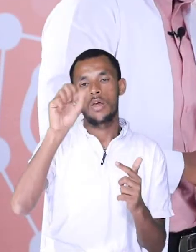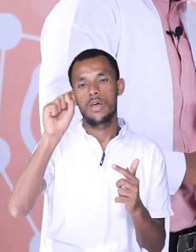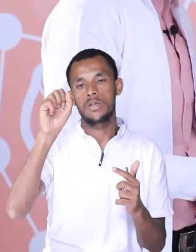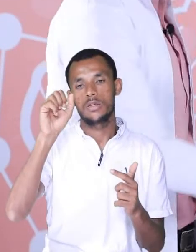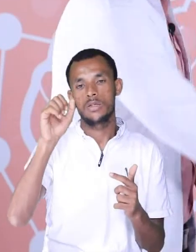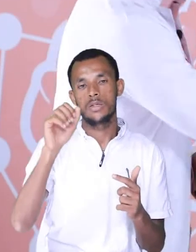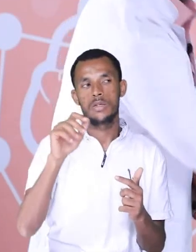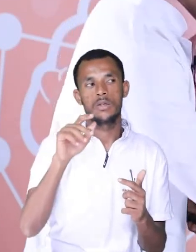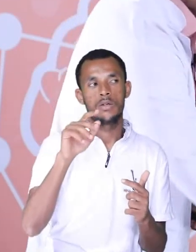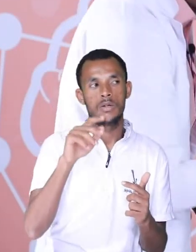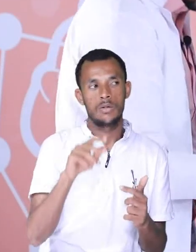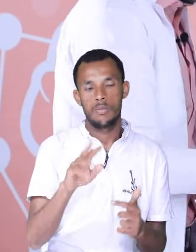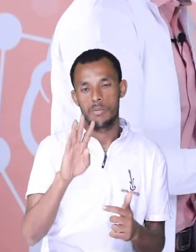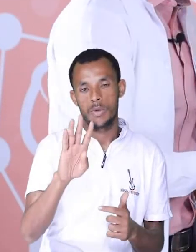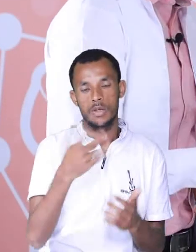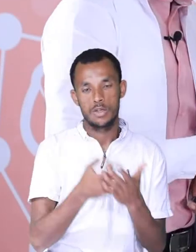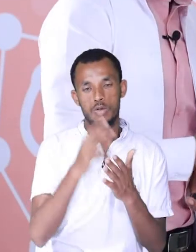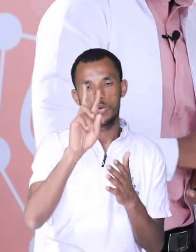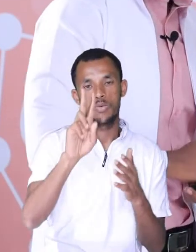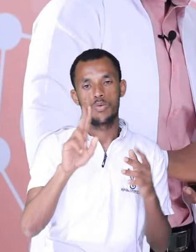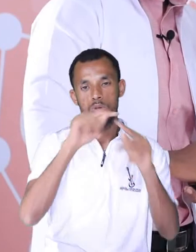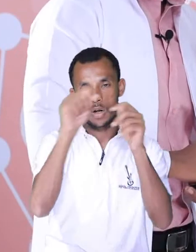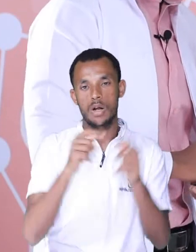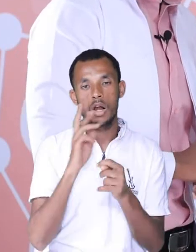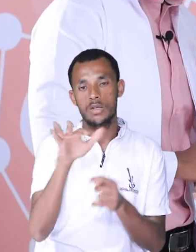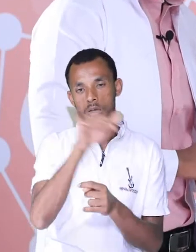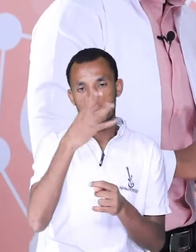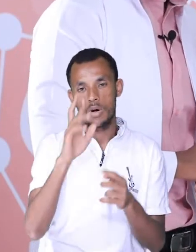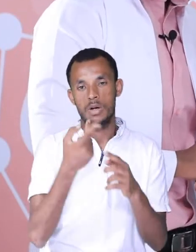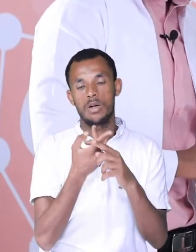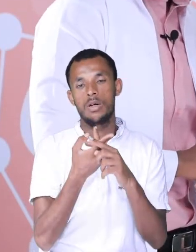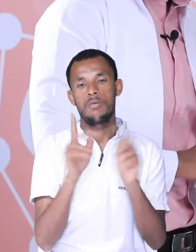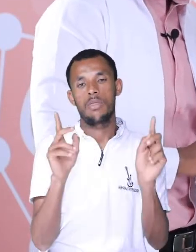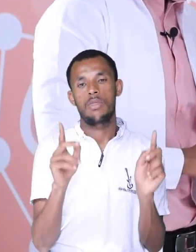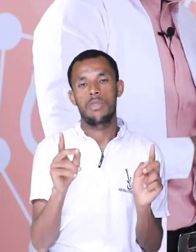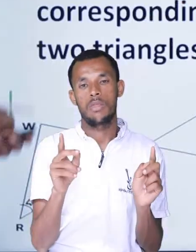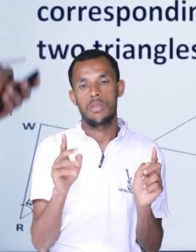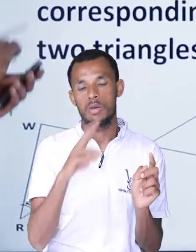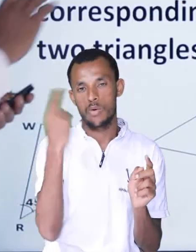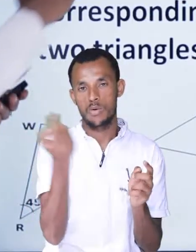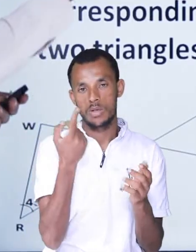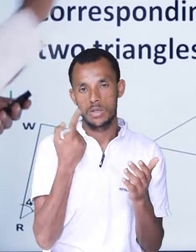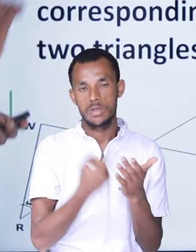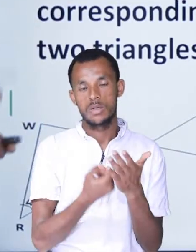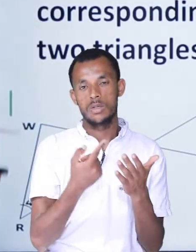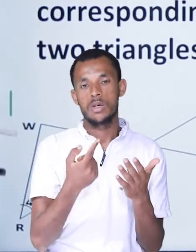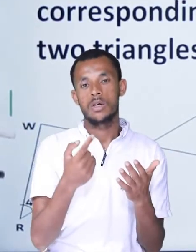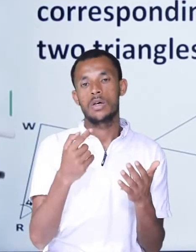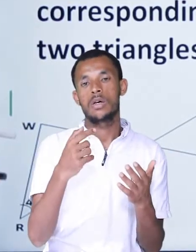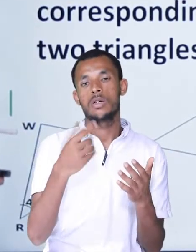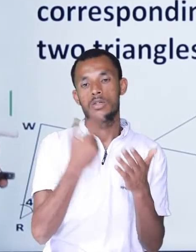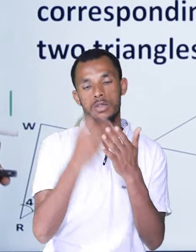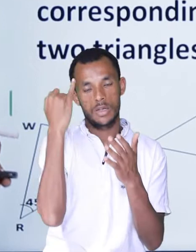VSB. So these two triangles are they the same or are they similar? Using simply this